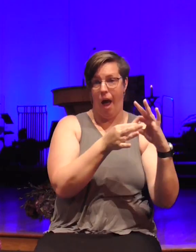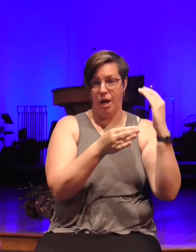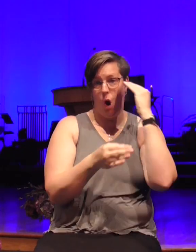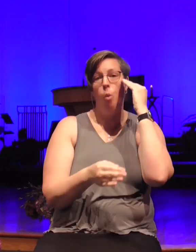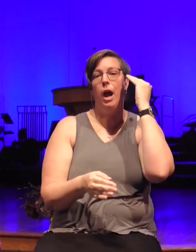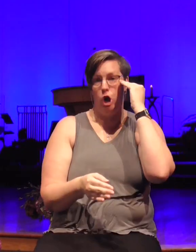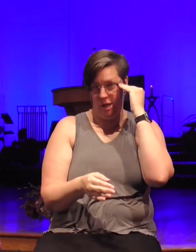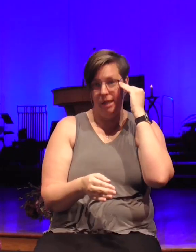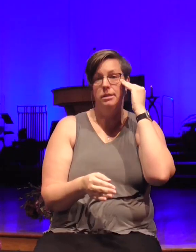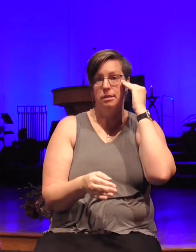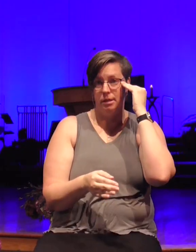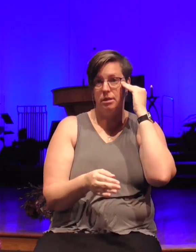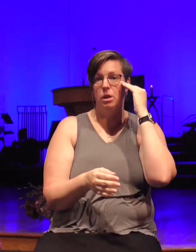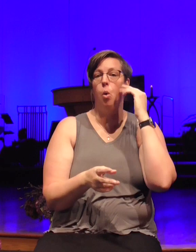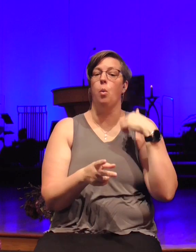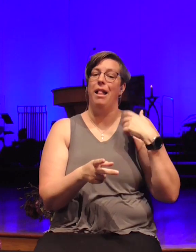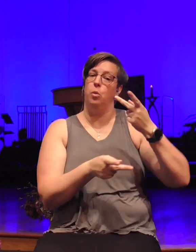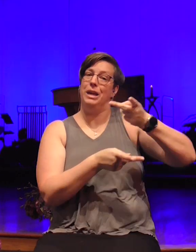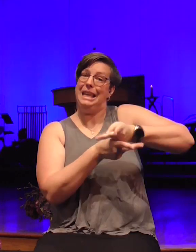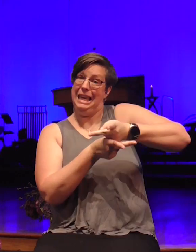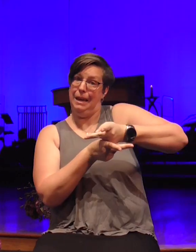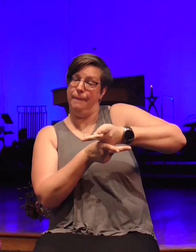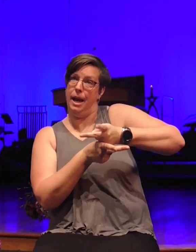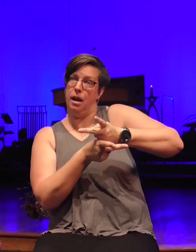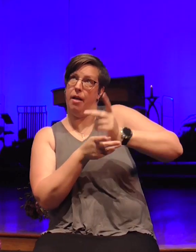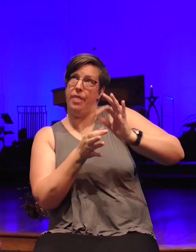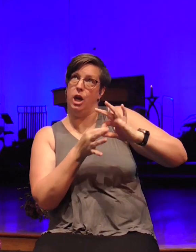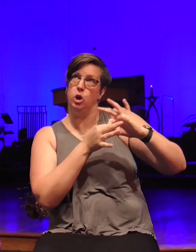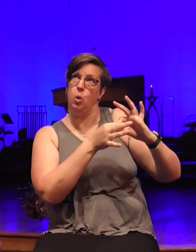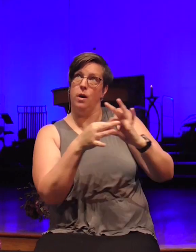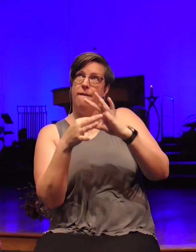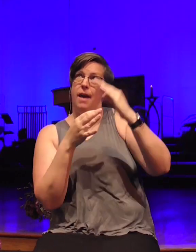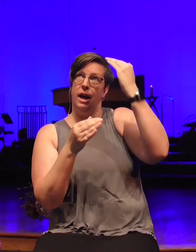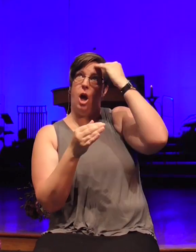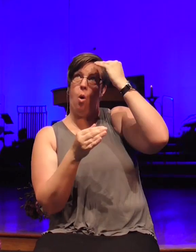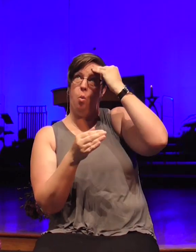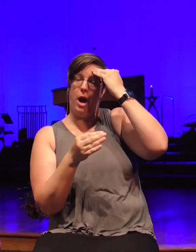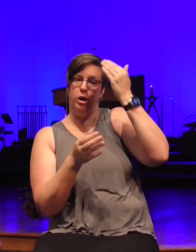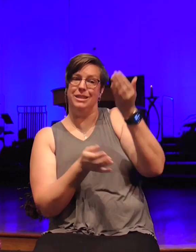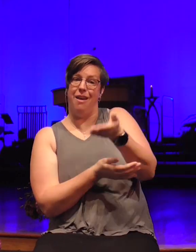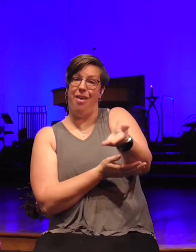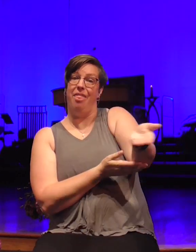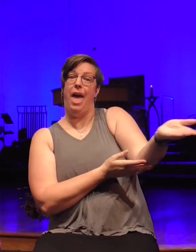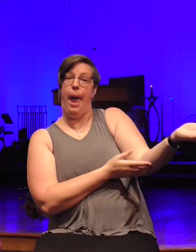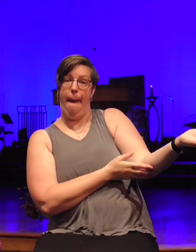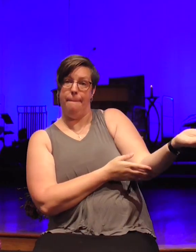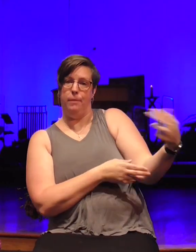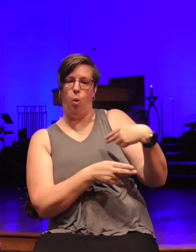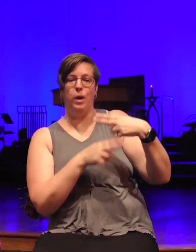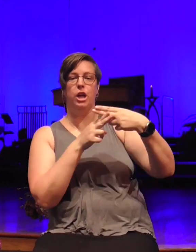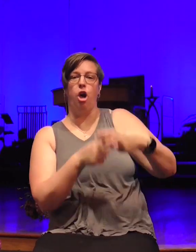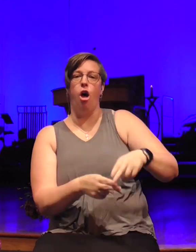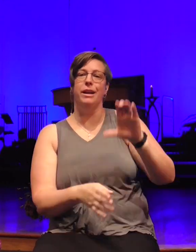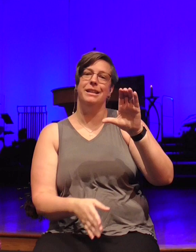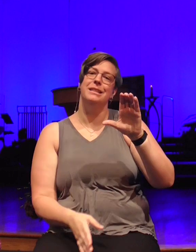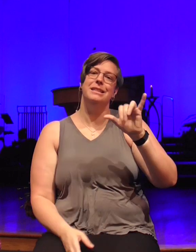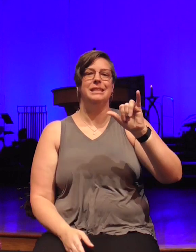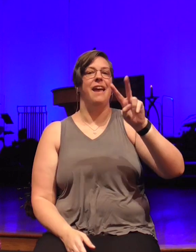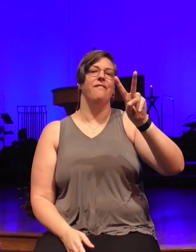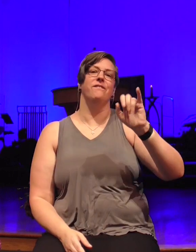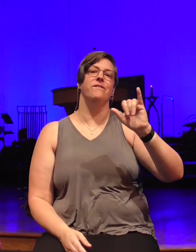intact while keeping the unified awareness of other people intact. Some people call it civil